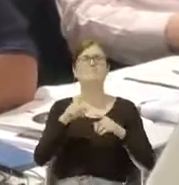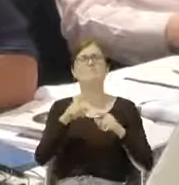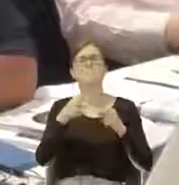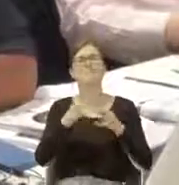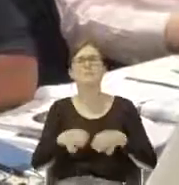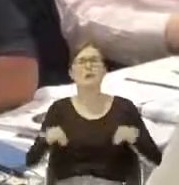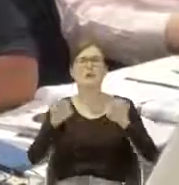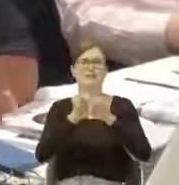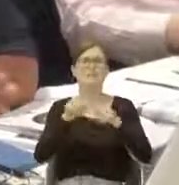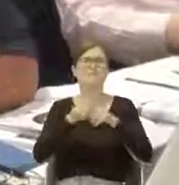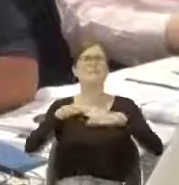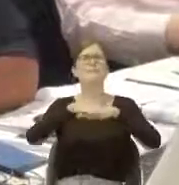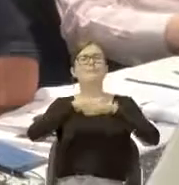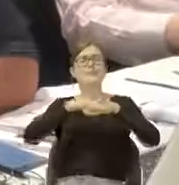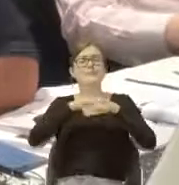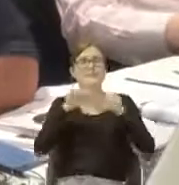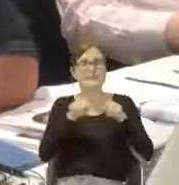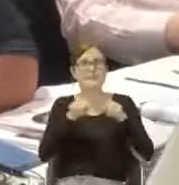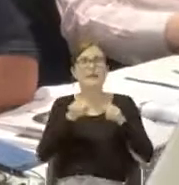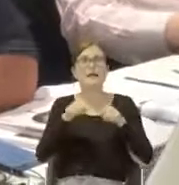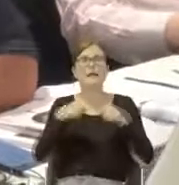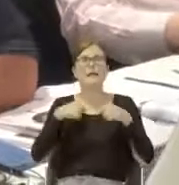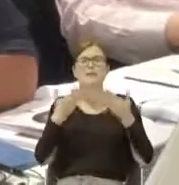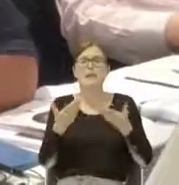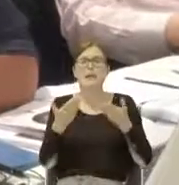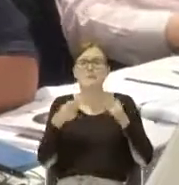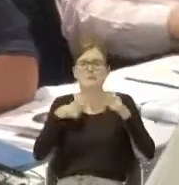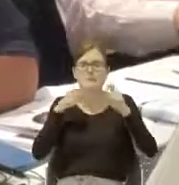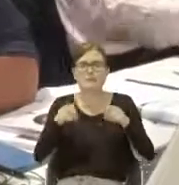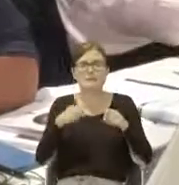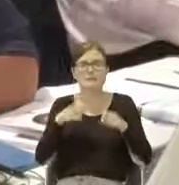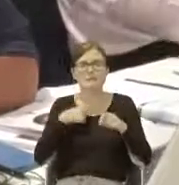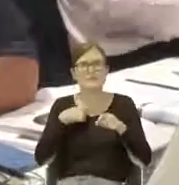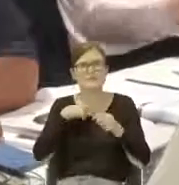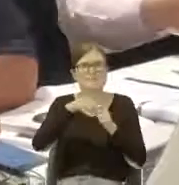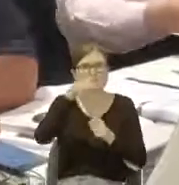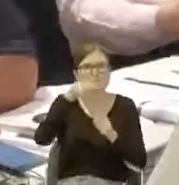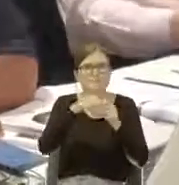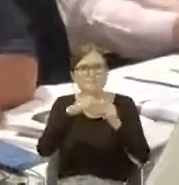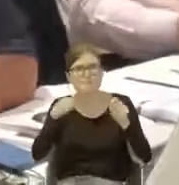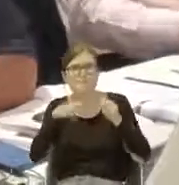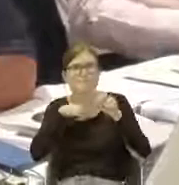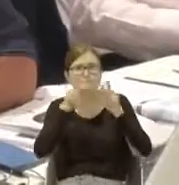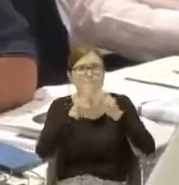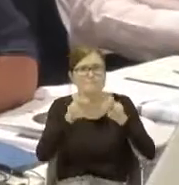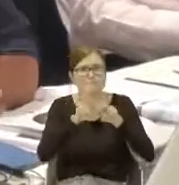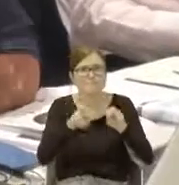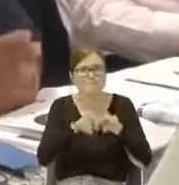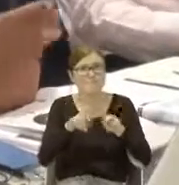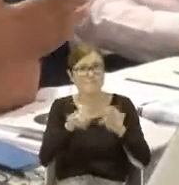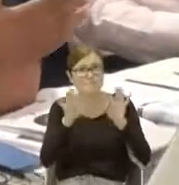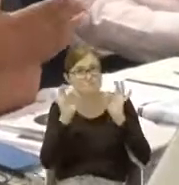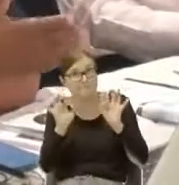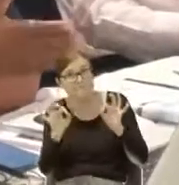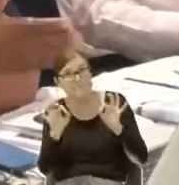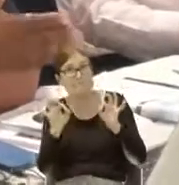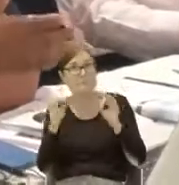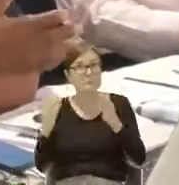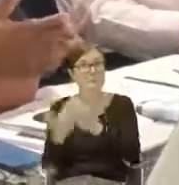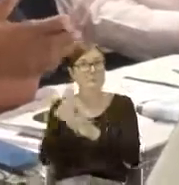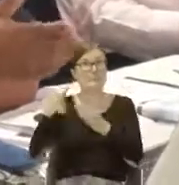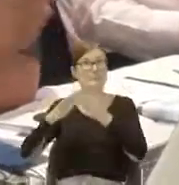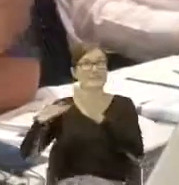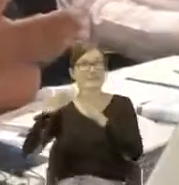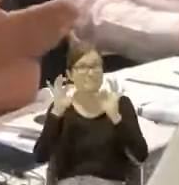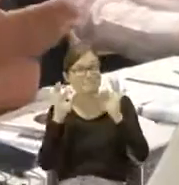as rapid urbanization, the disruptive technology, and the climate change. Talking about the